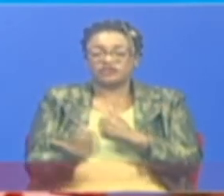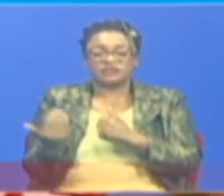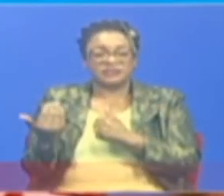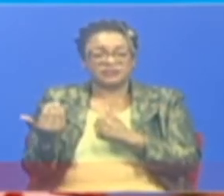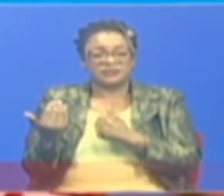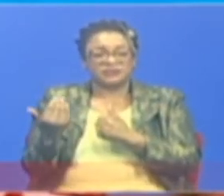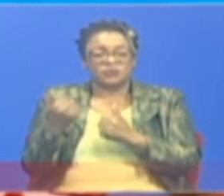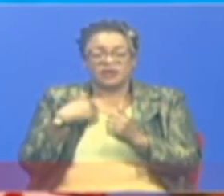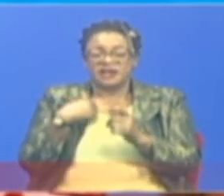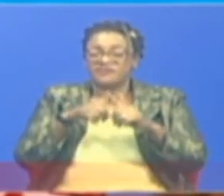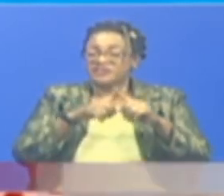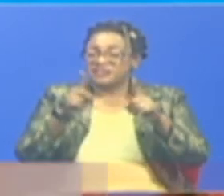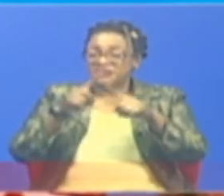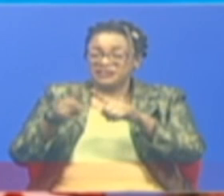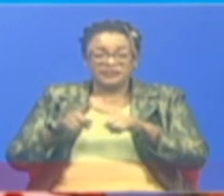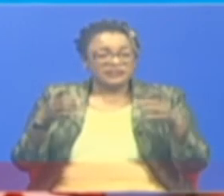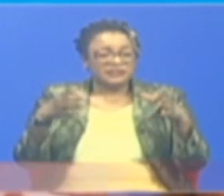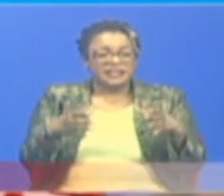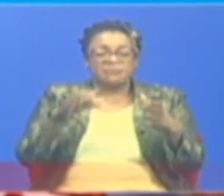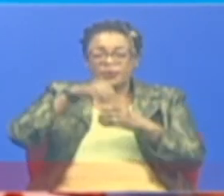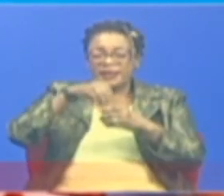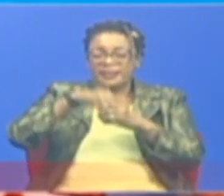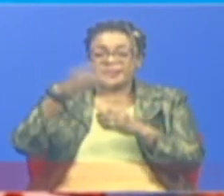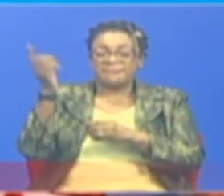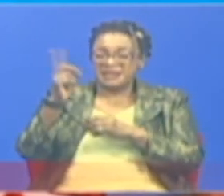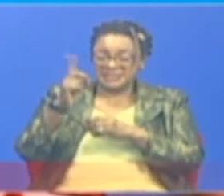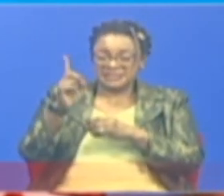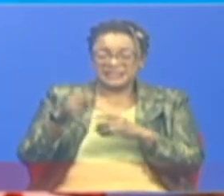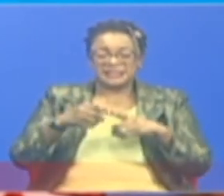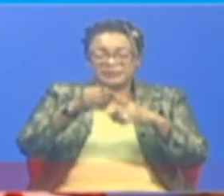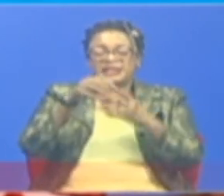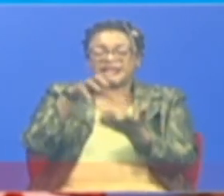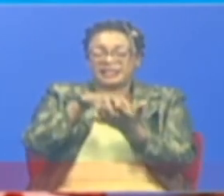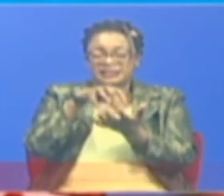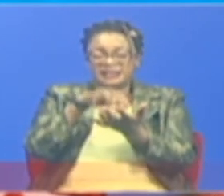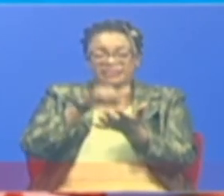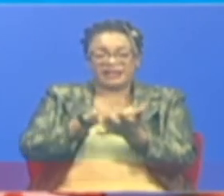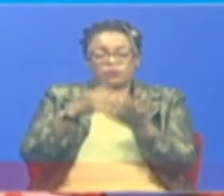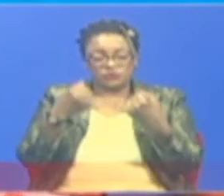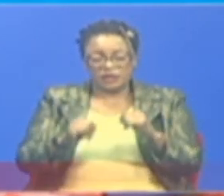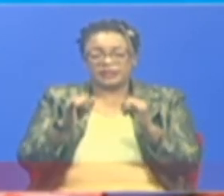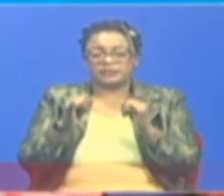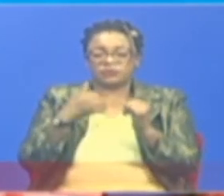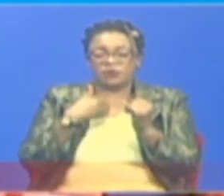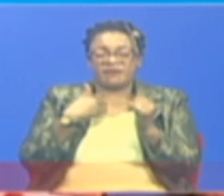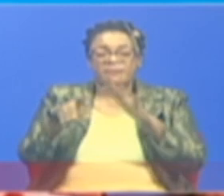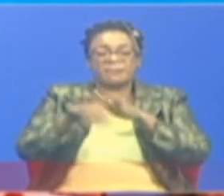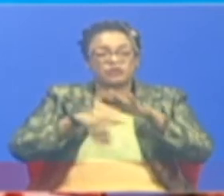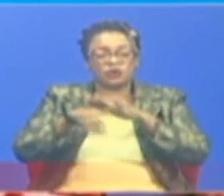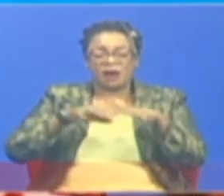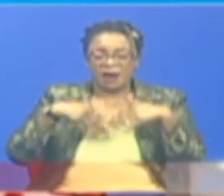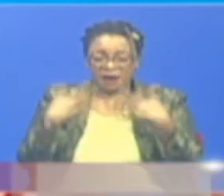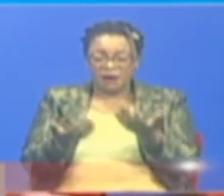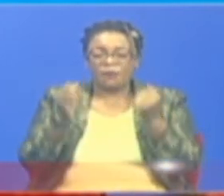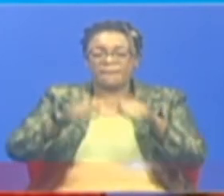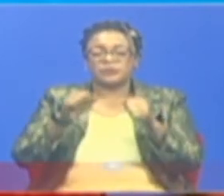are different teams within the ministry, particularly the case management team that is looking at protocols. How should we deal with COVID